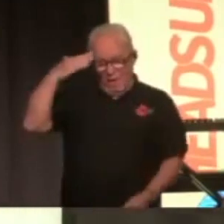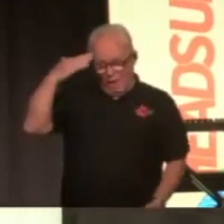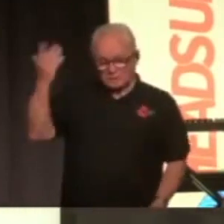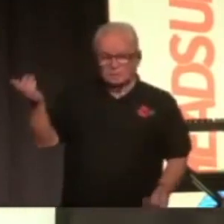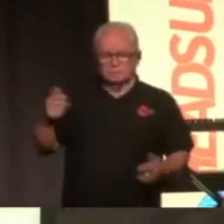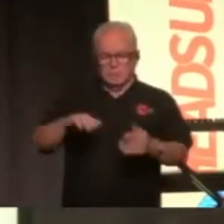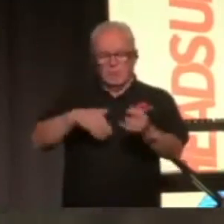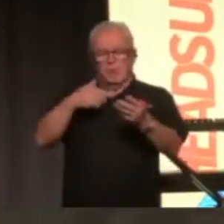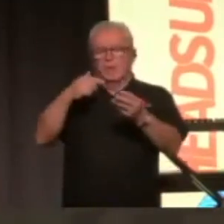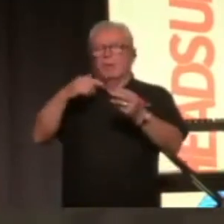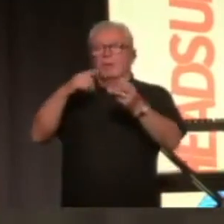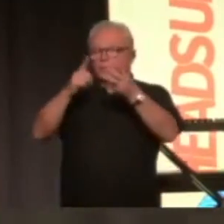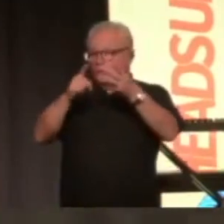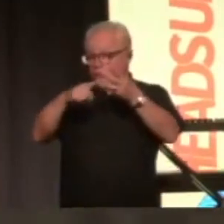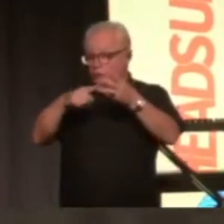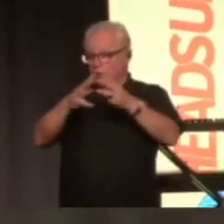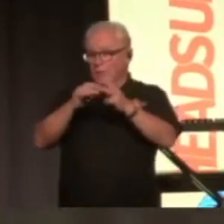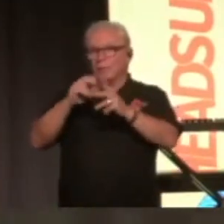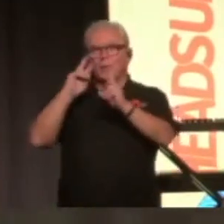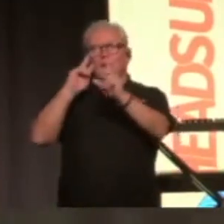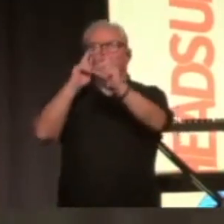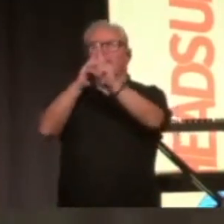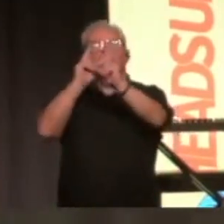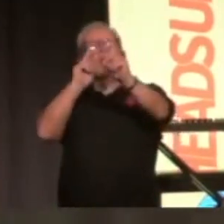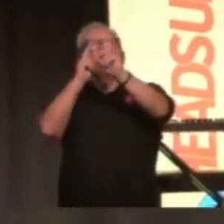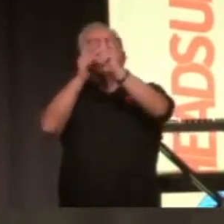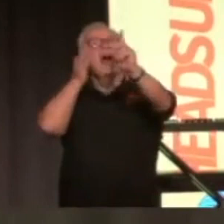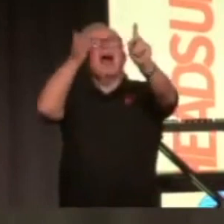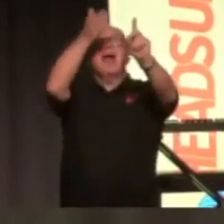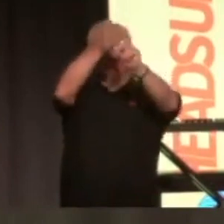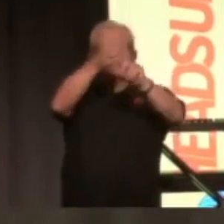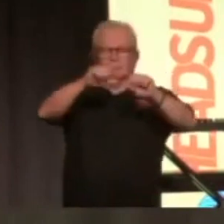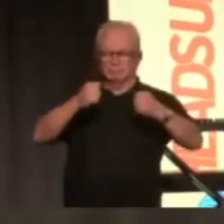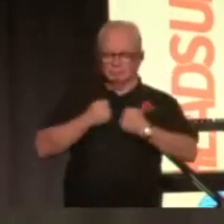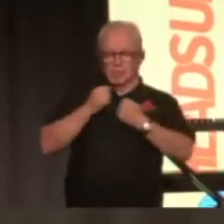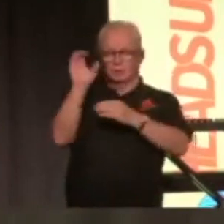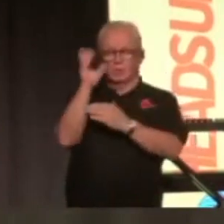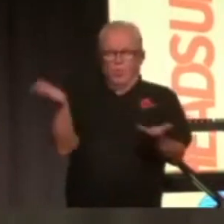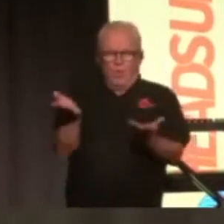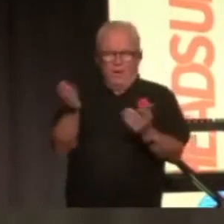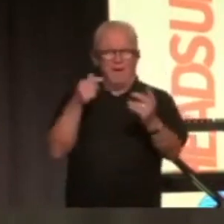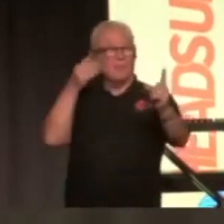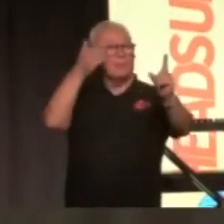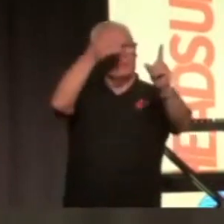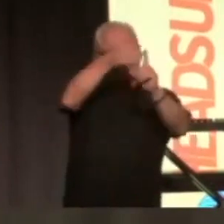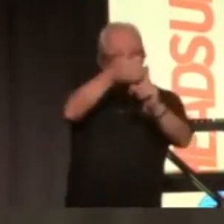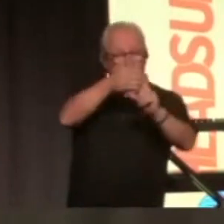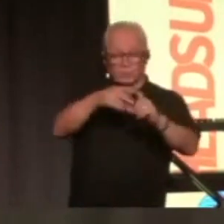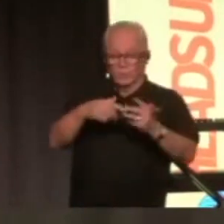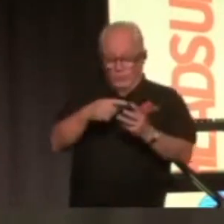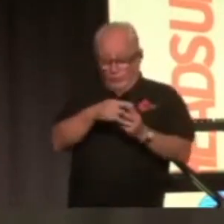last week, we're going to look ahead at where we're going as a church, okay? And so those are the next